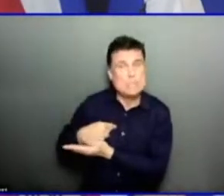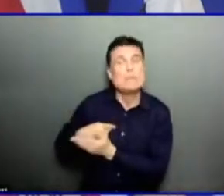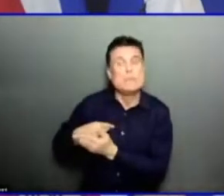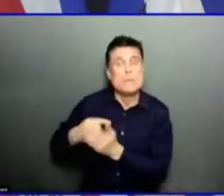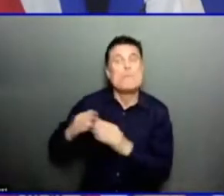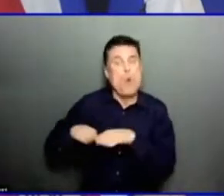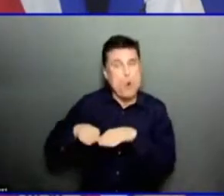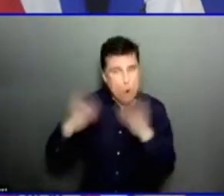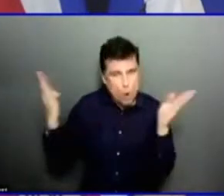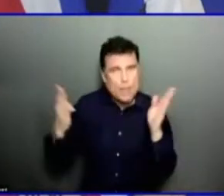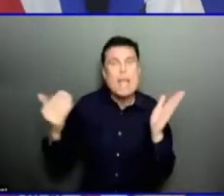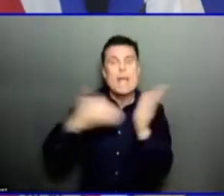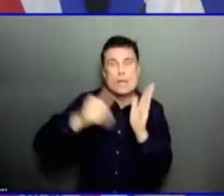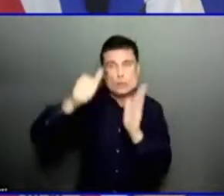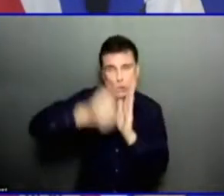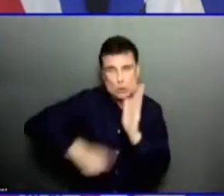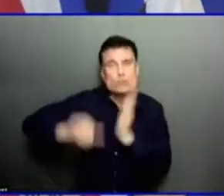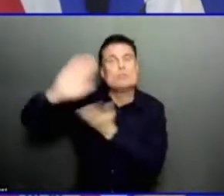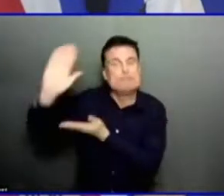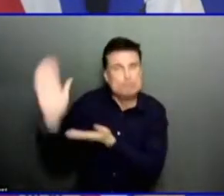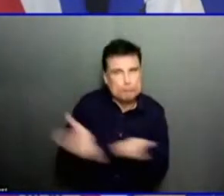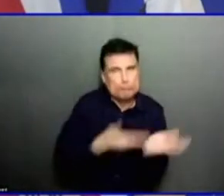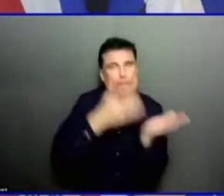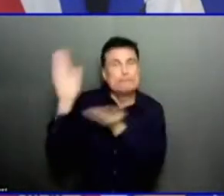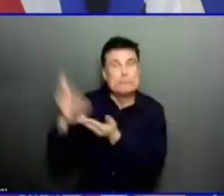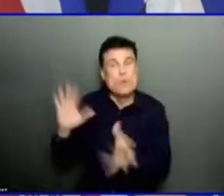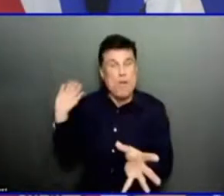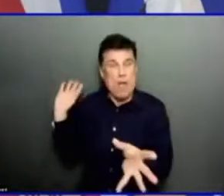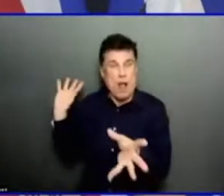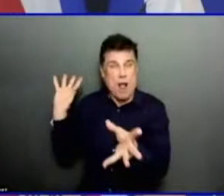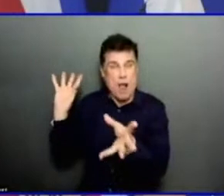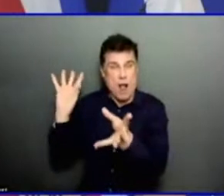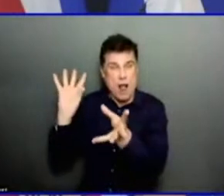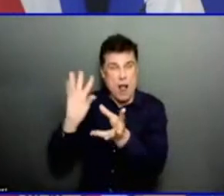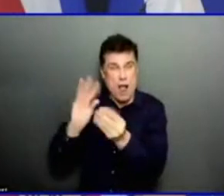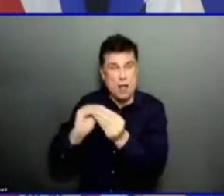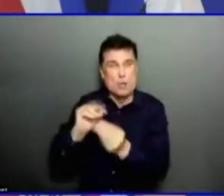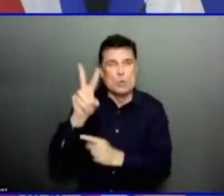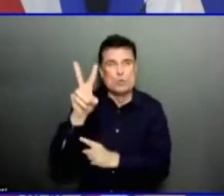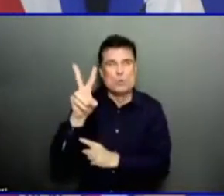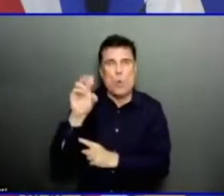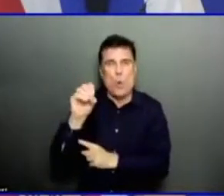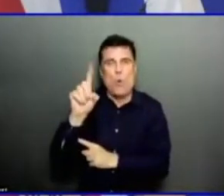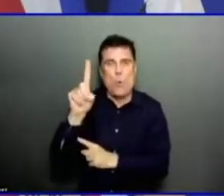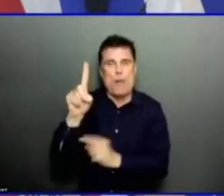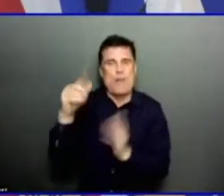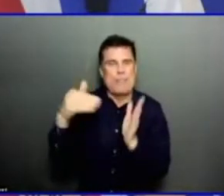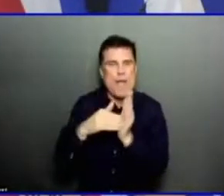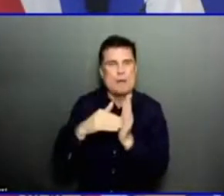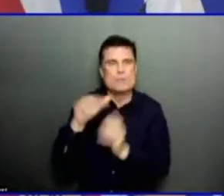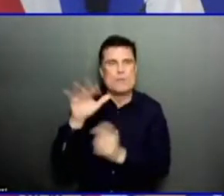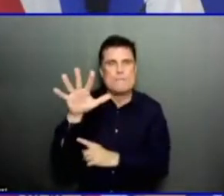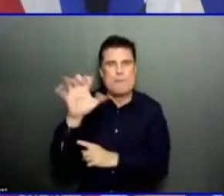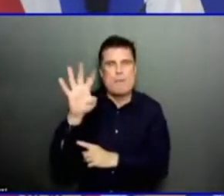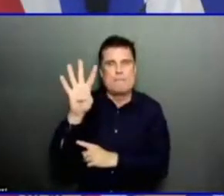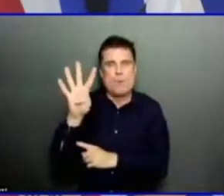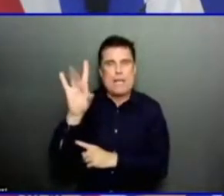which 157,951 were urgent and non-urgent scheduled surgeries, sometimes called elective surgeries, and